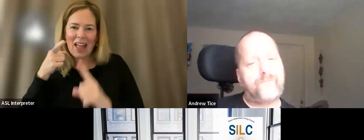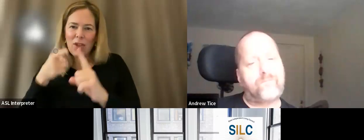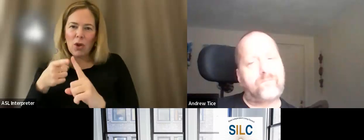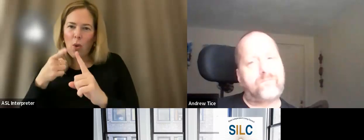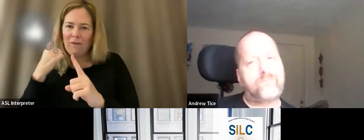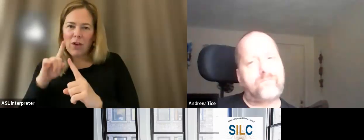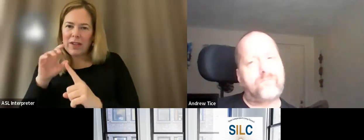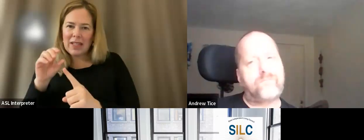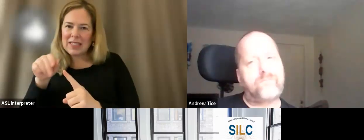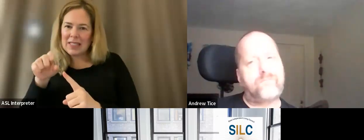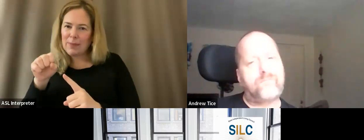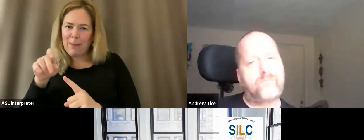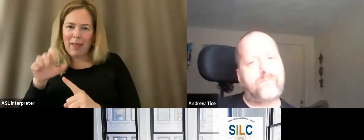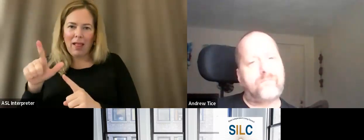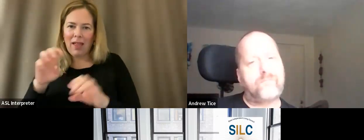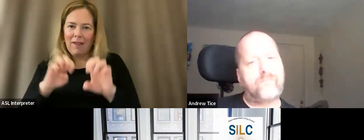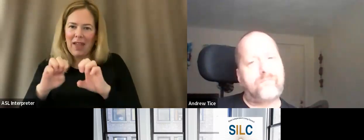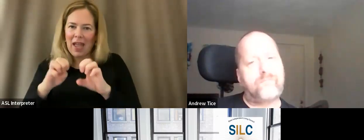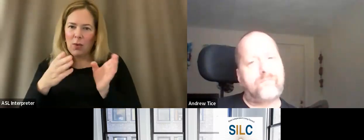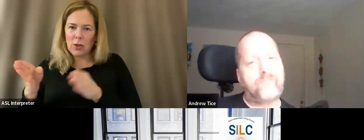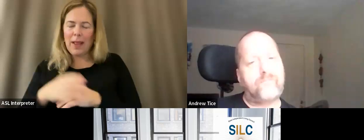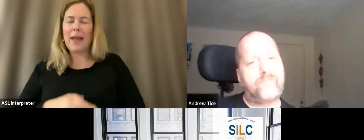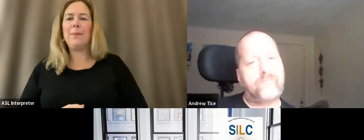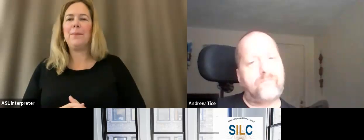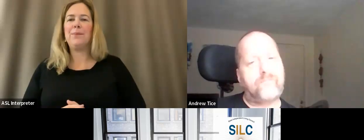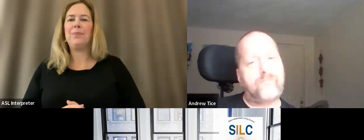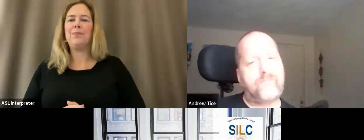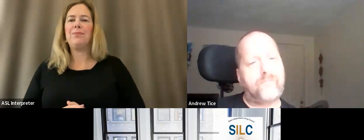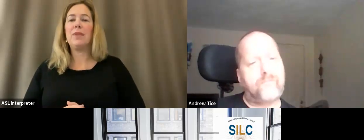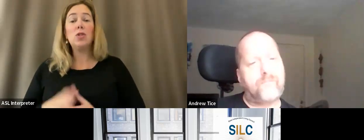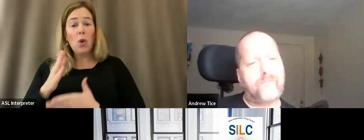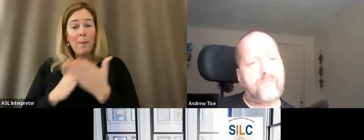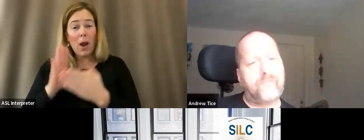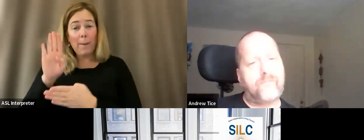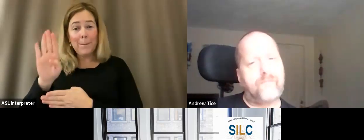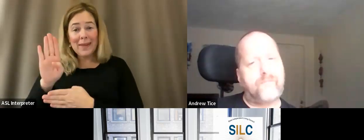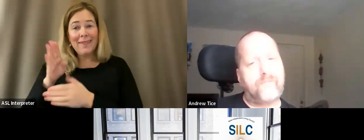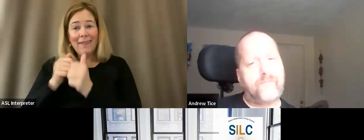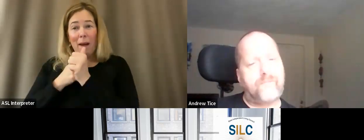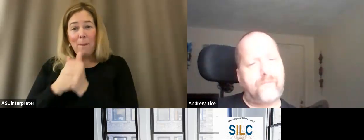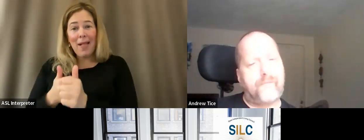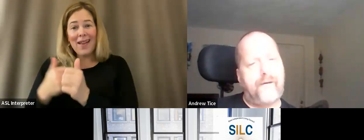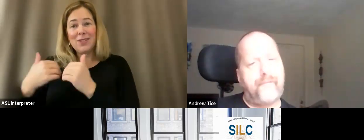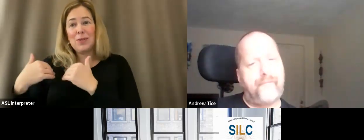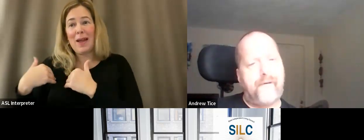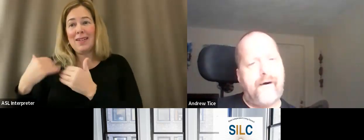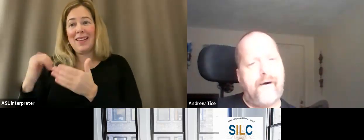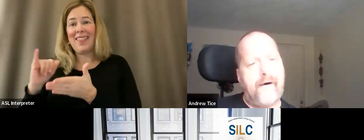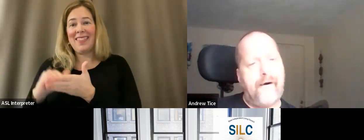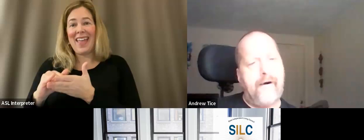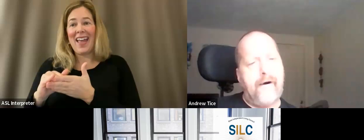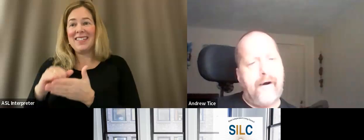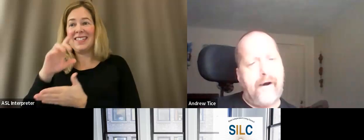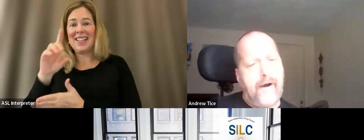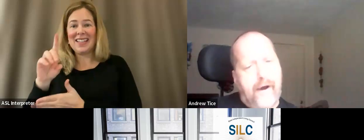plan. The Part B compliance responsibility is that of the DSE. With respect